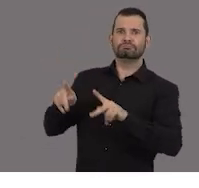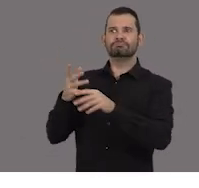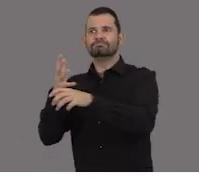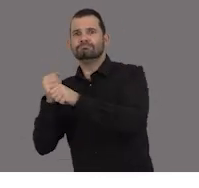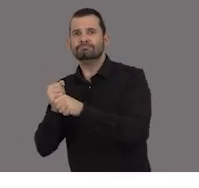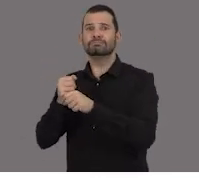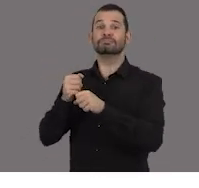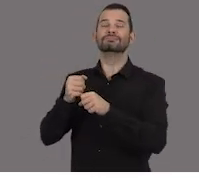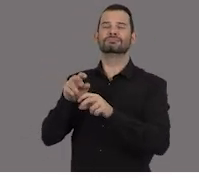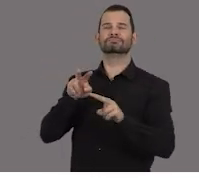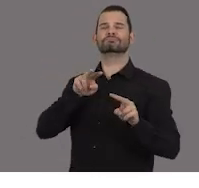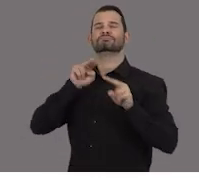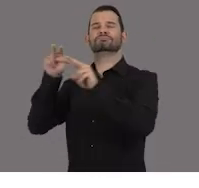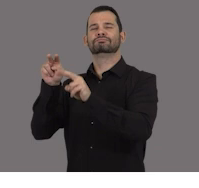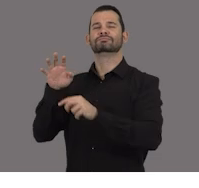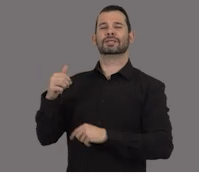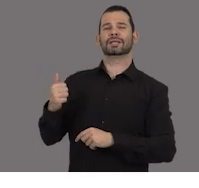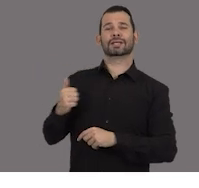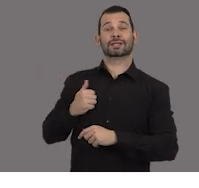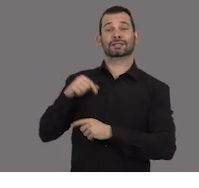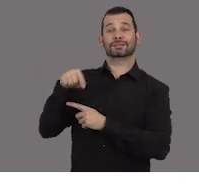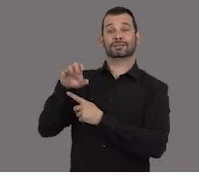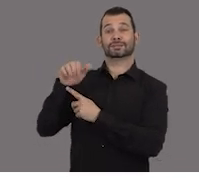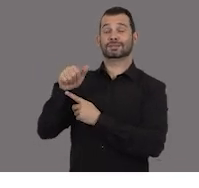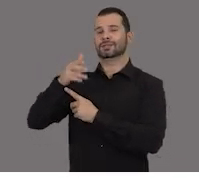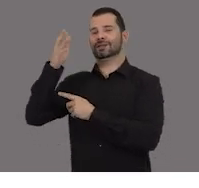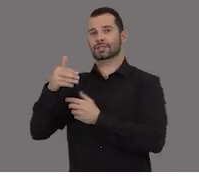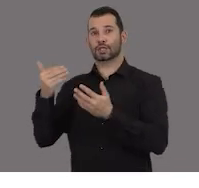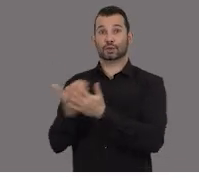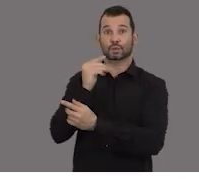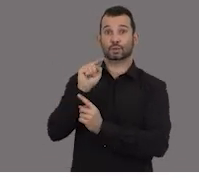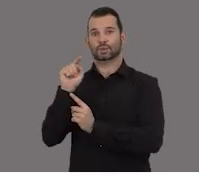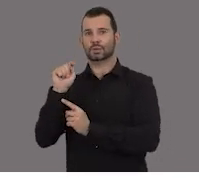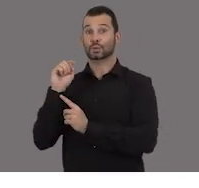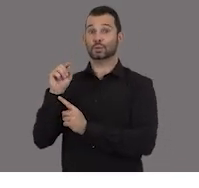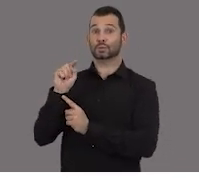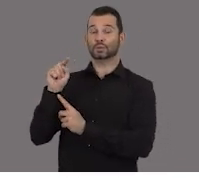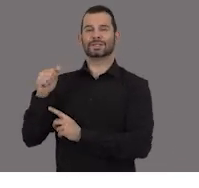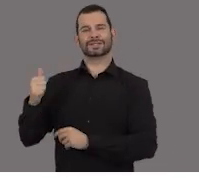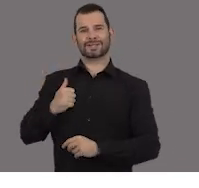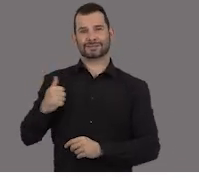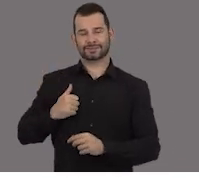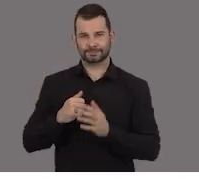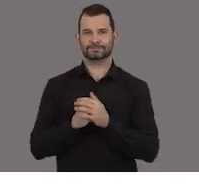taxpayer and possible entitlements, visit